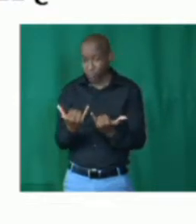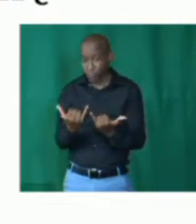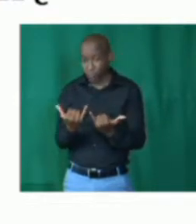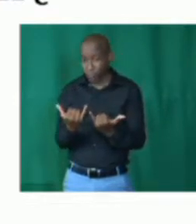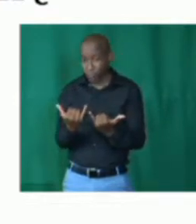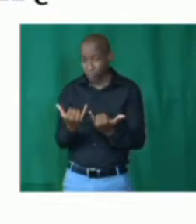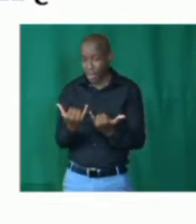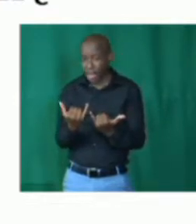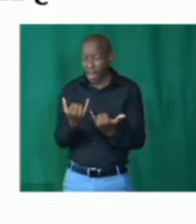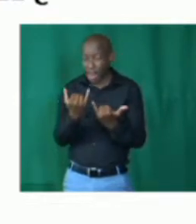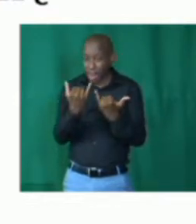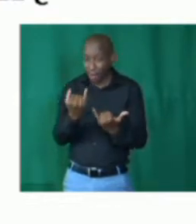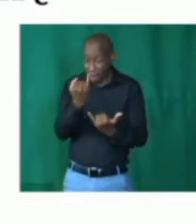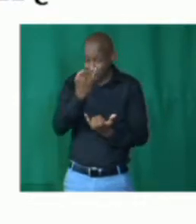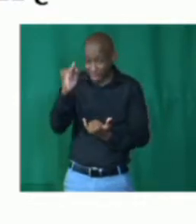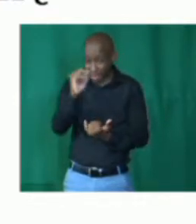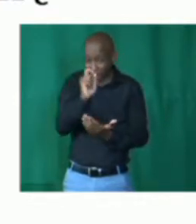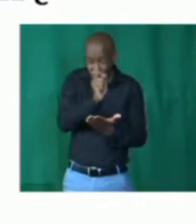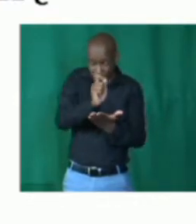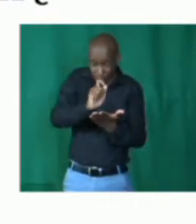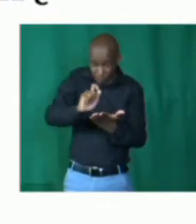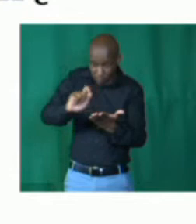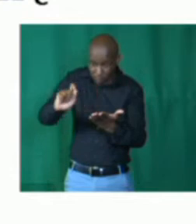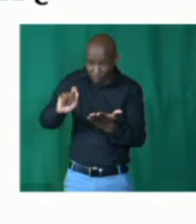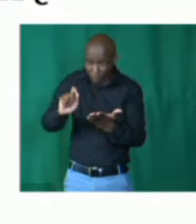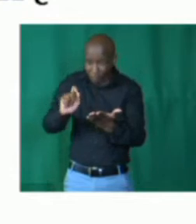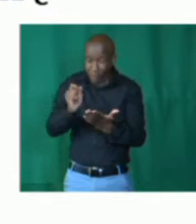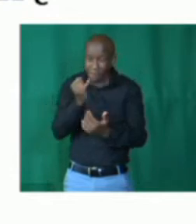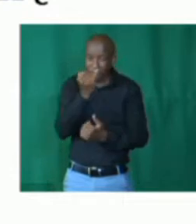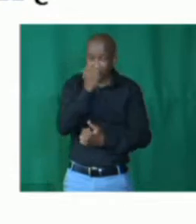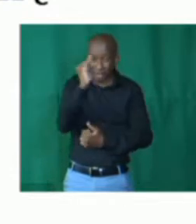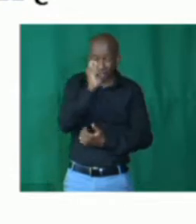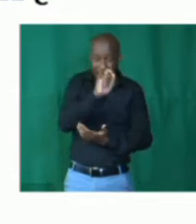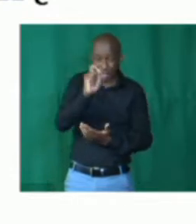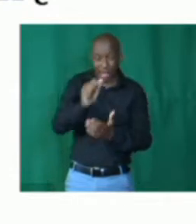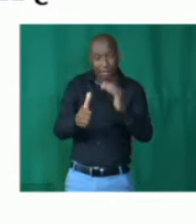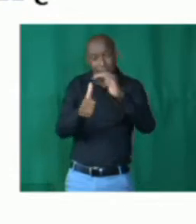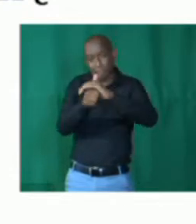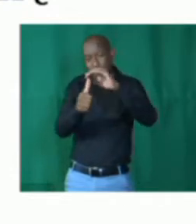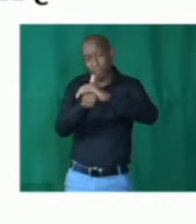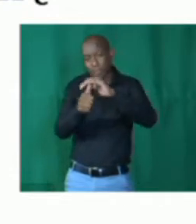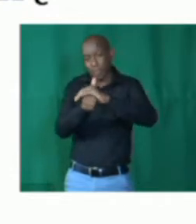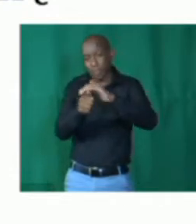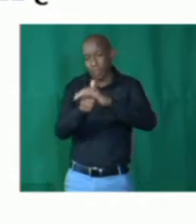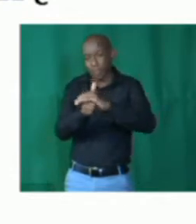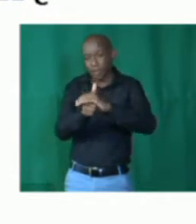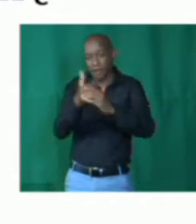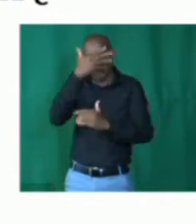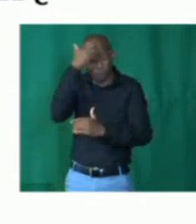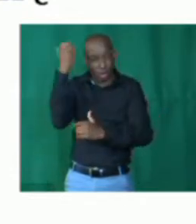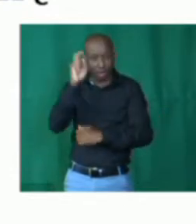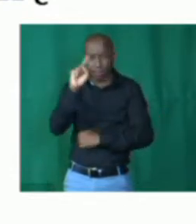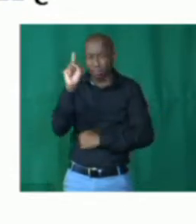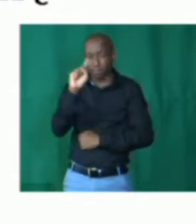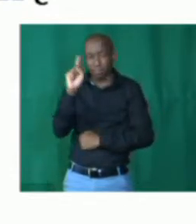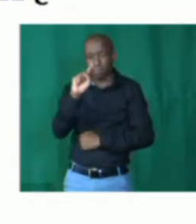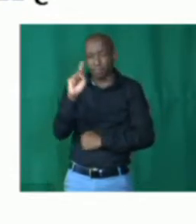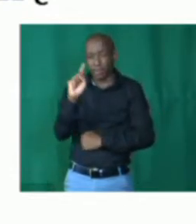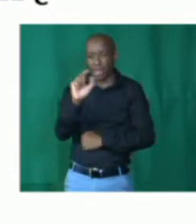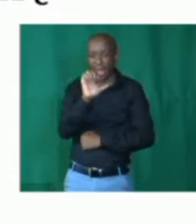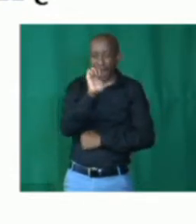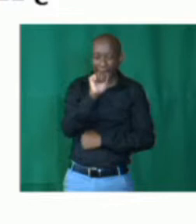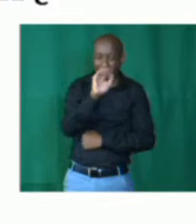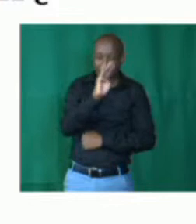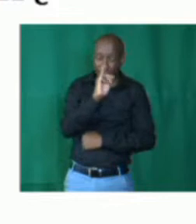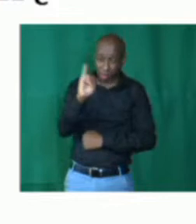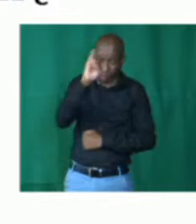We write it first. It's always advisable to write the formula first so that you don't forget it. So AP squared is